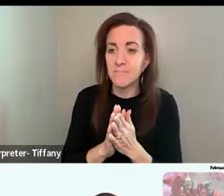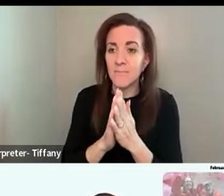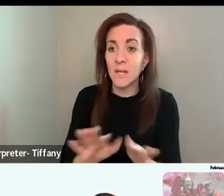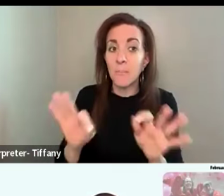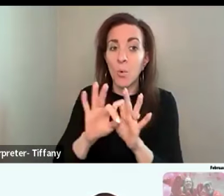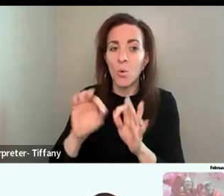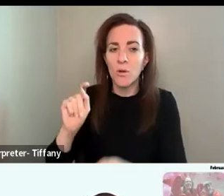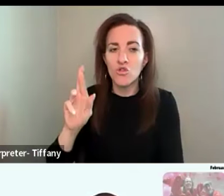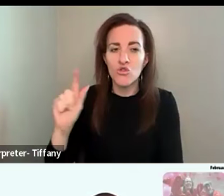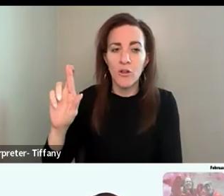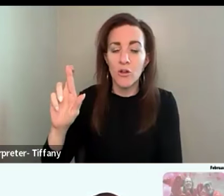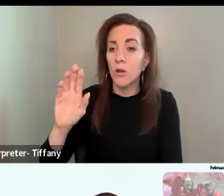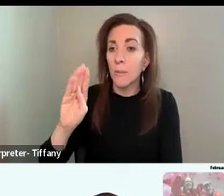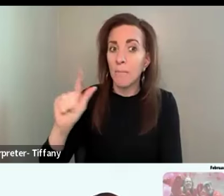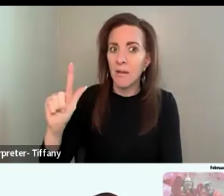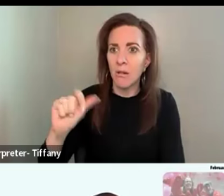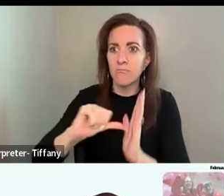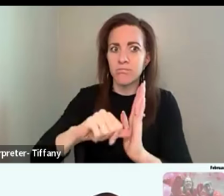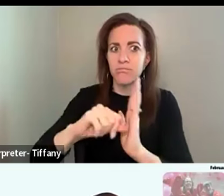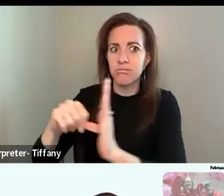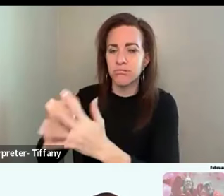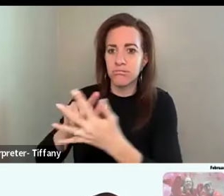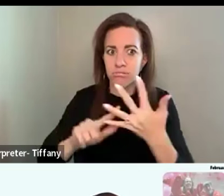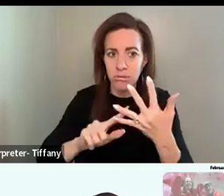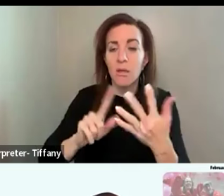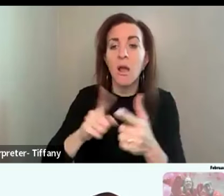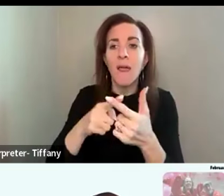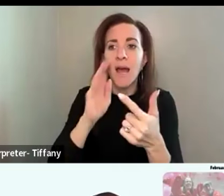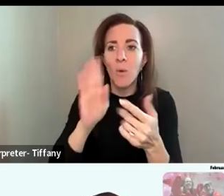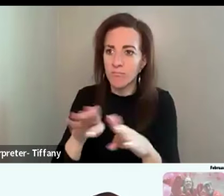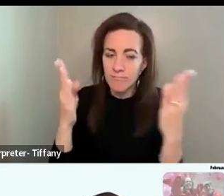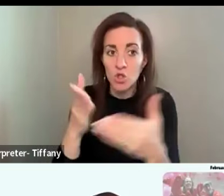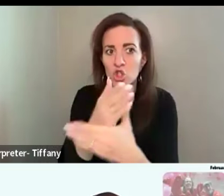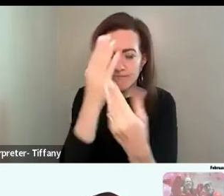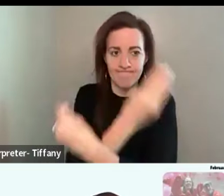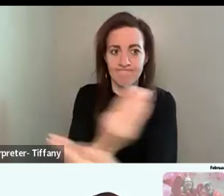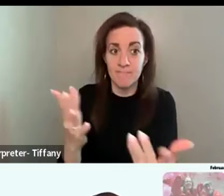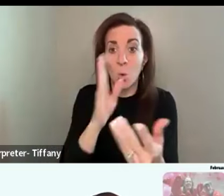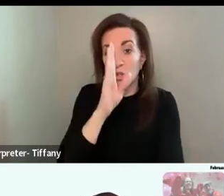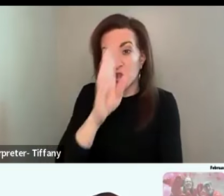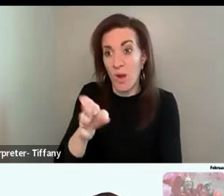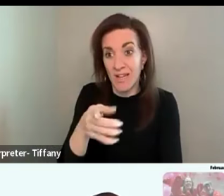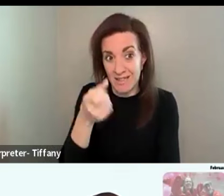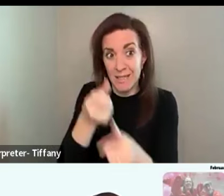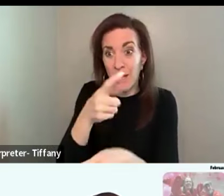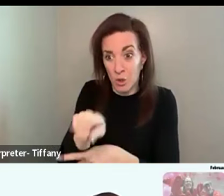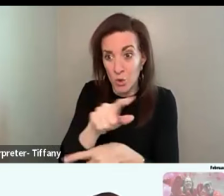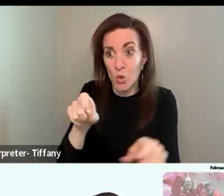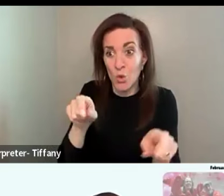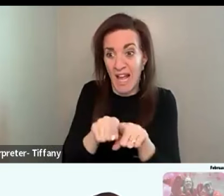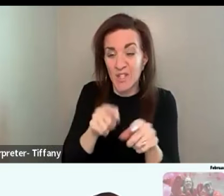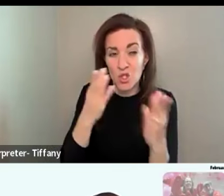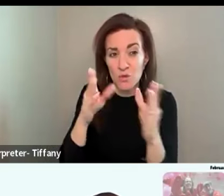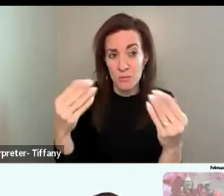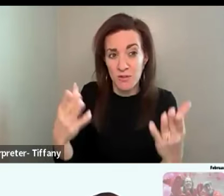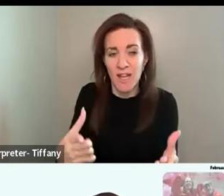bill highlights, and then I'm actually going to open it up to share some information that directly impacts you as service providers. So I have my highlights